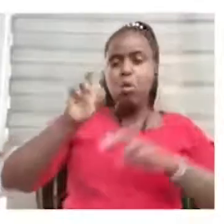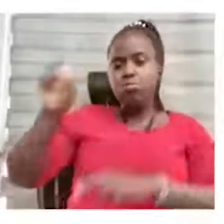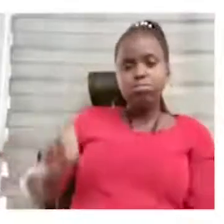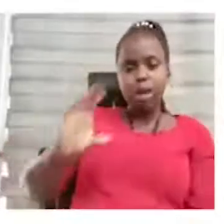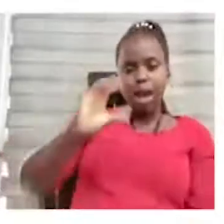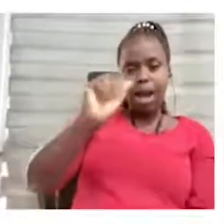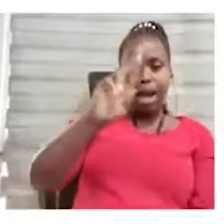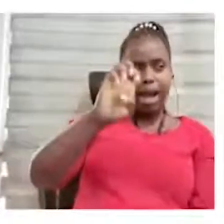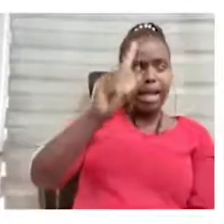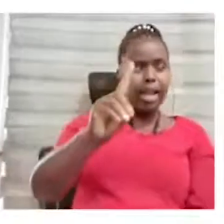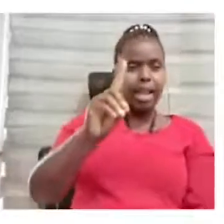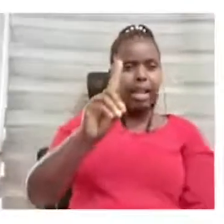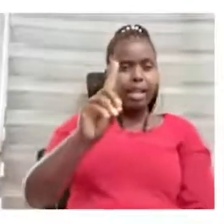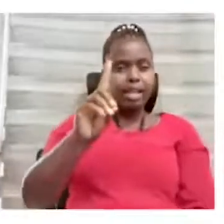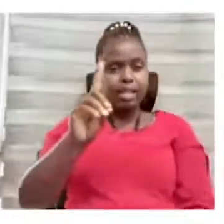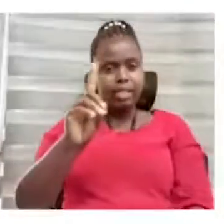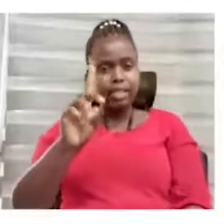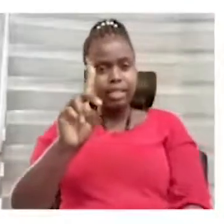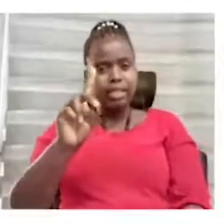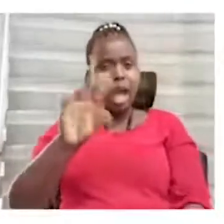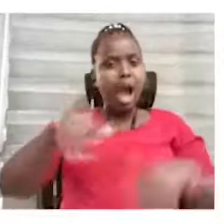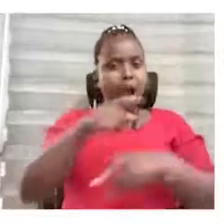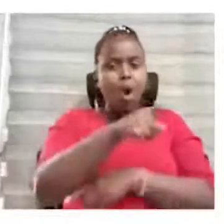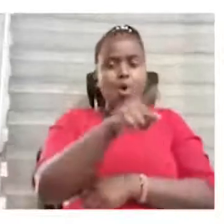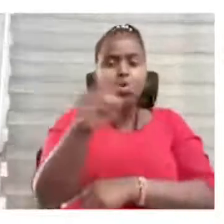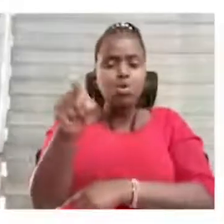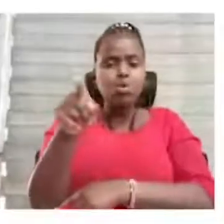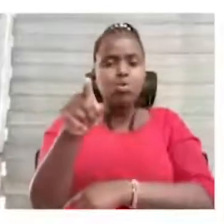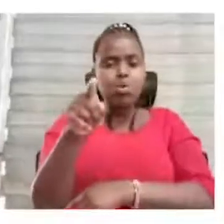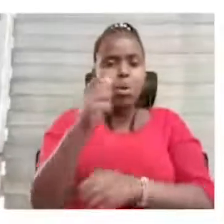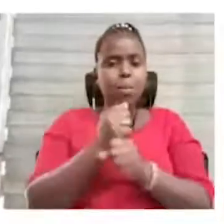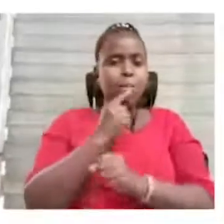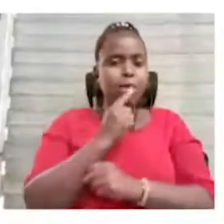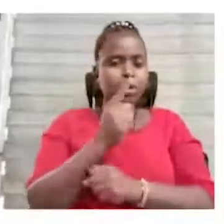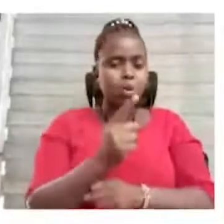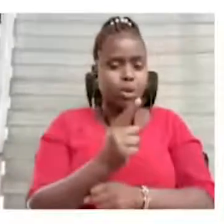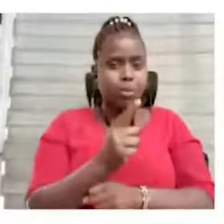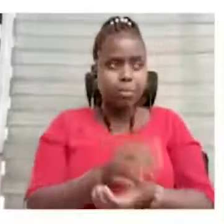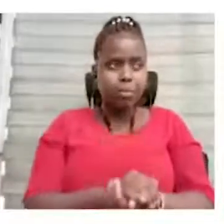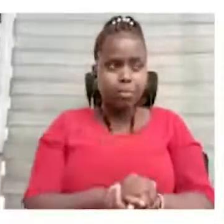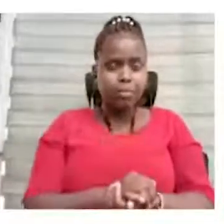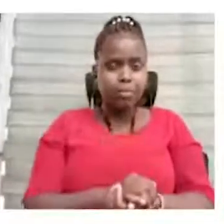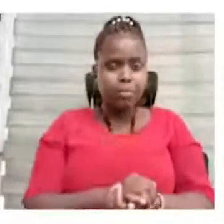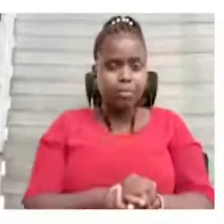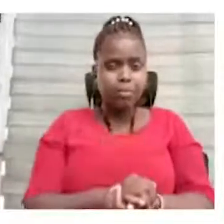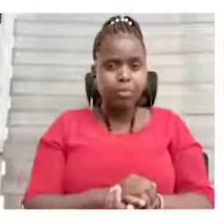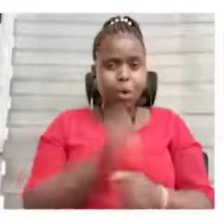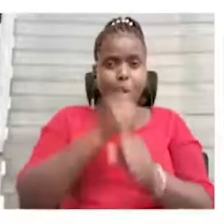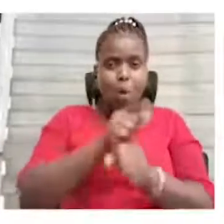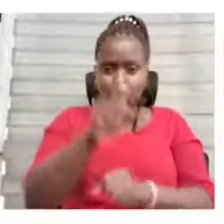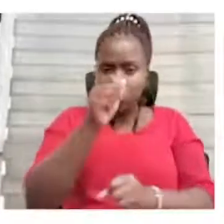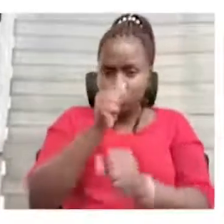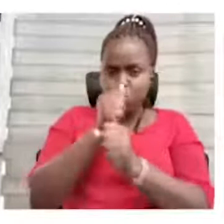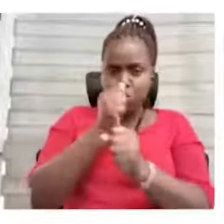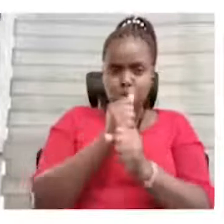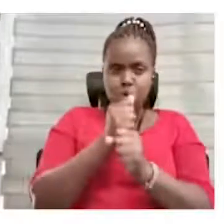from you about how you ensure at Vodacom that the work that you do, that what you